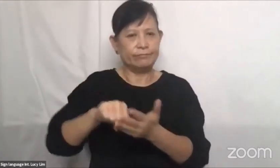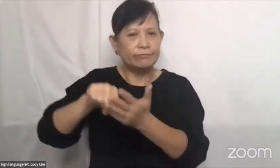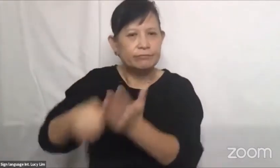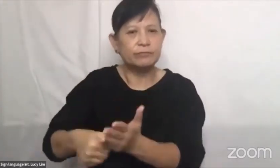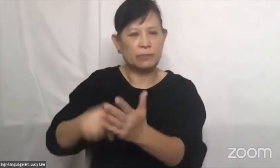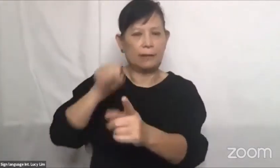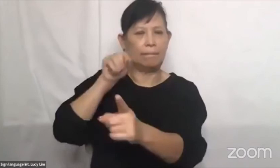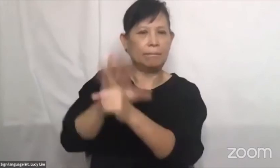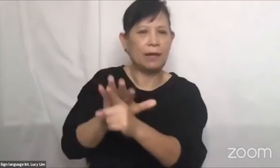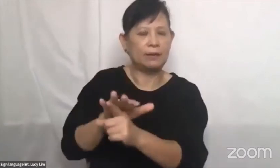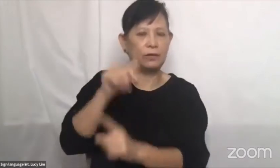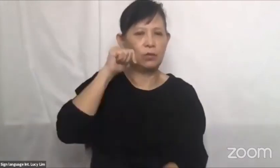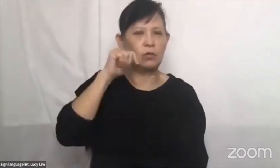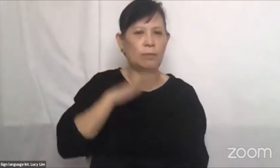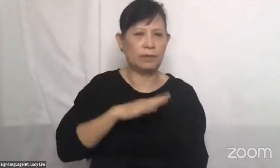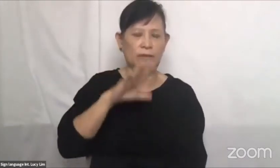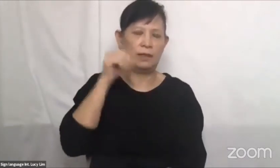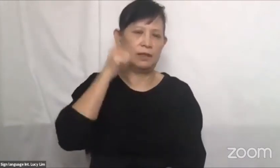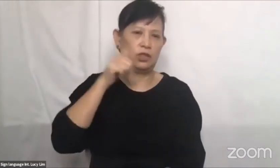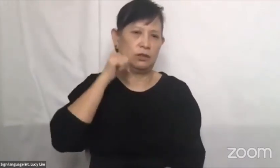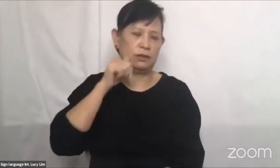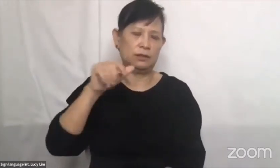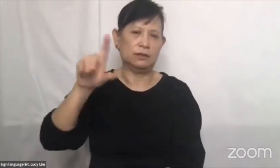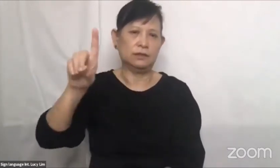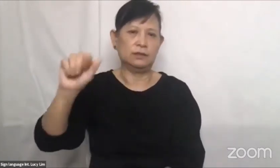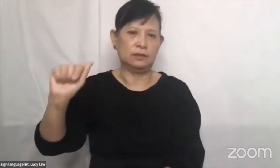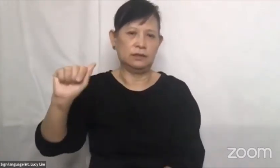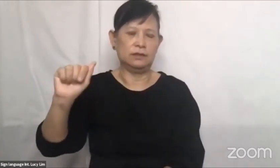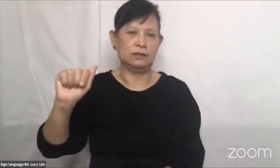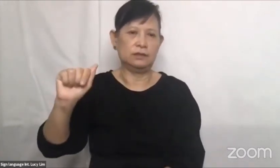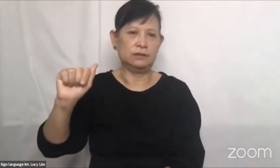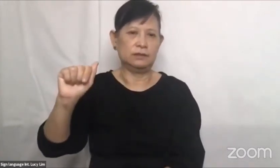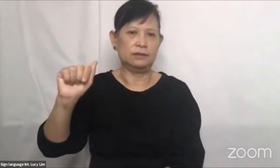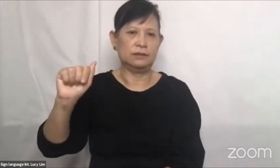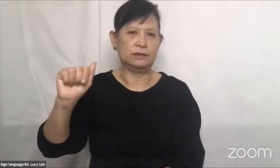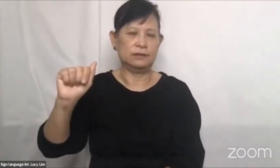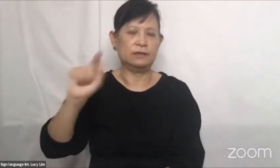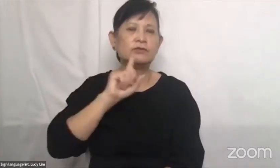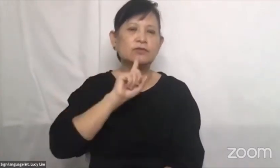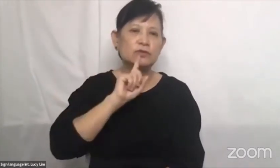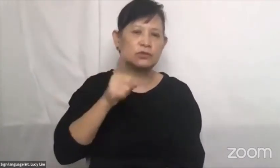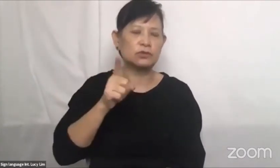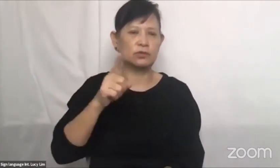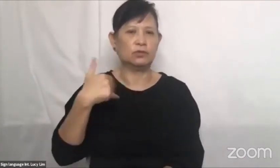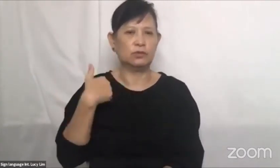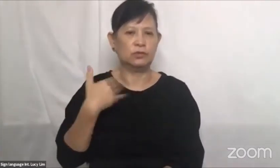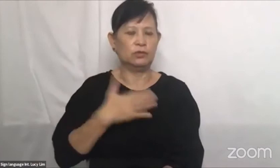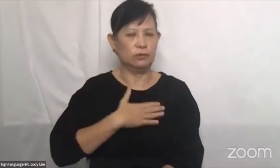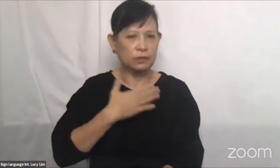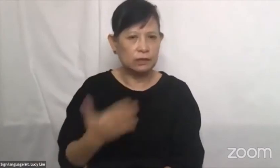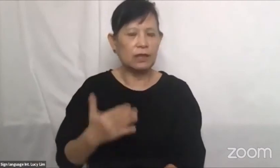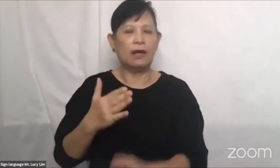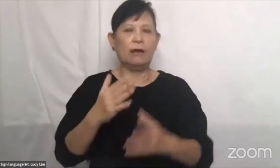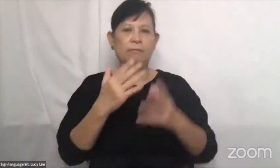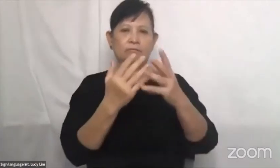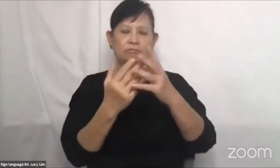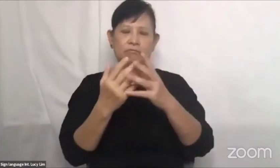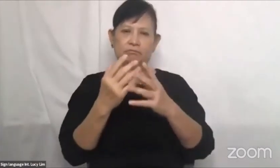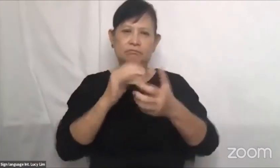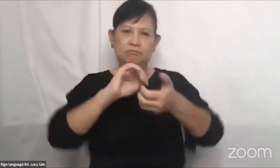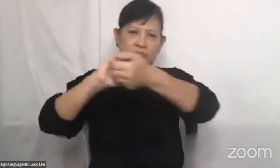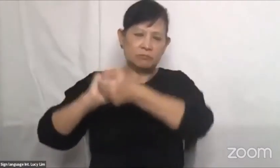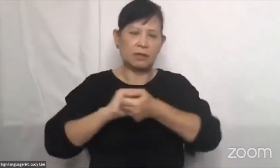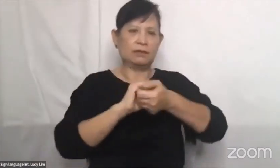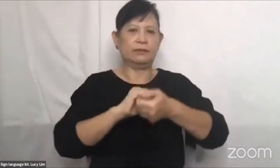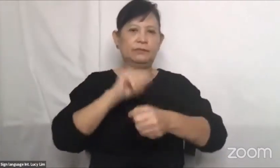in particular. So we certainly finding willing and able partners working